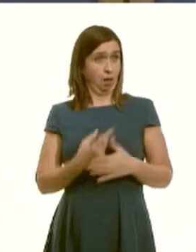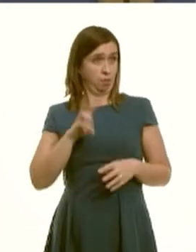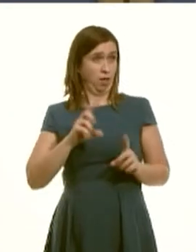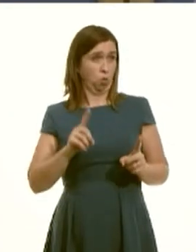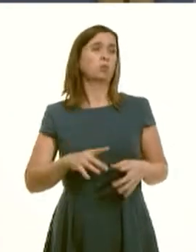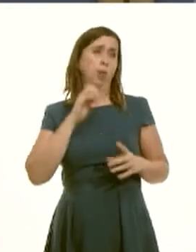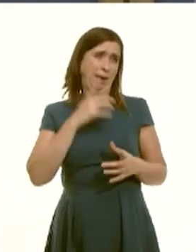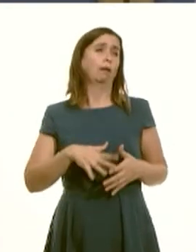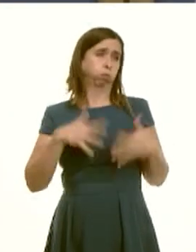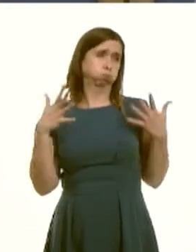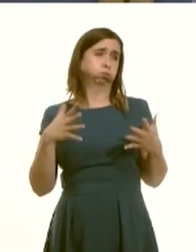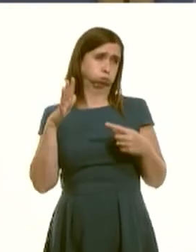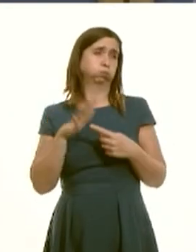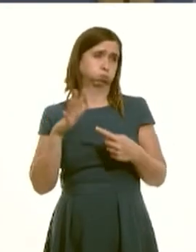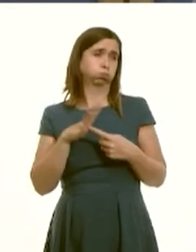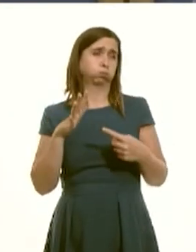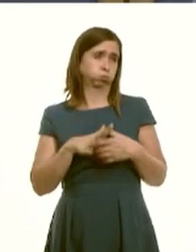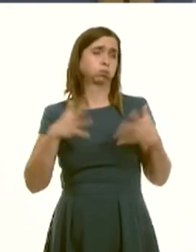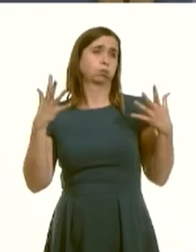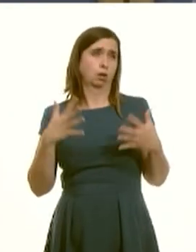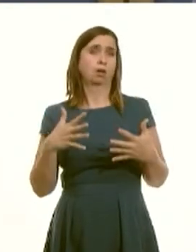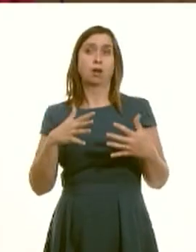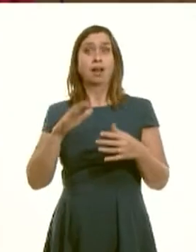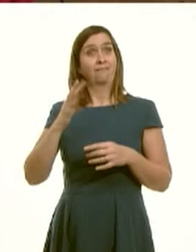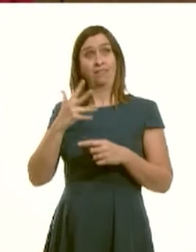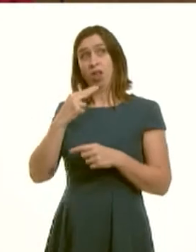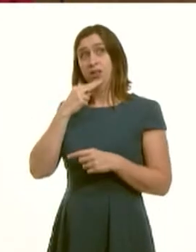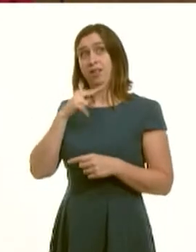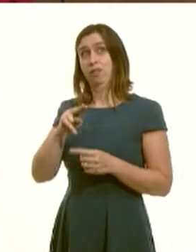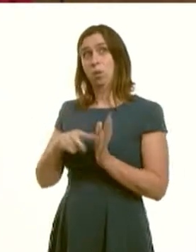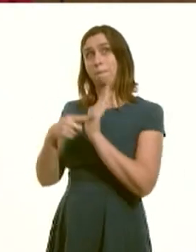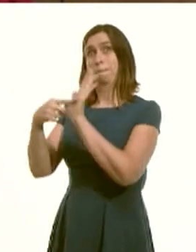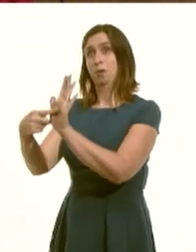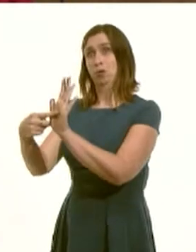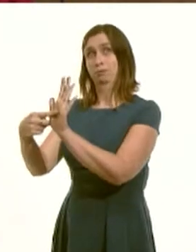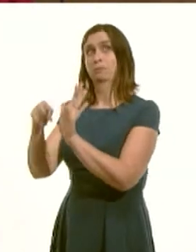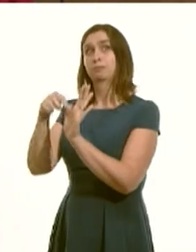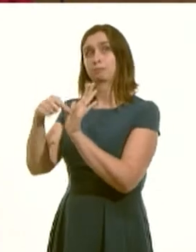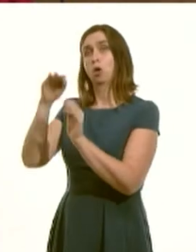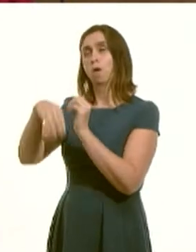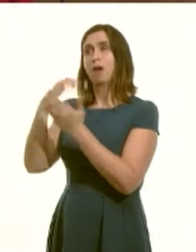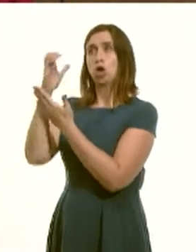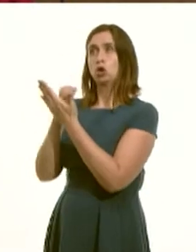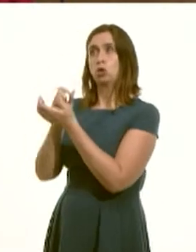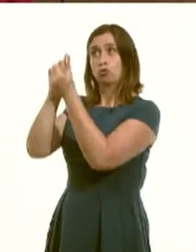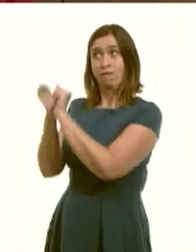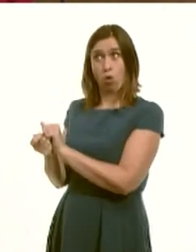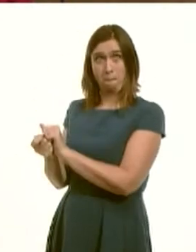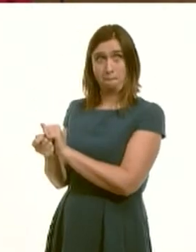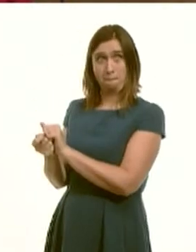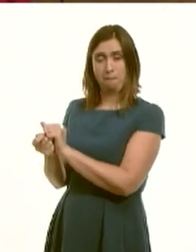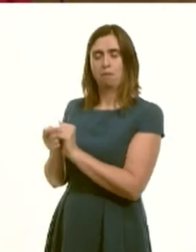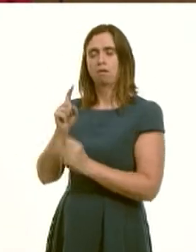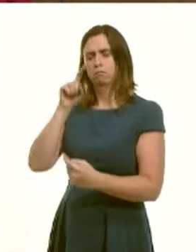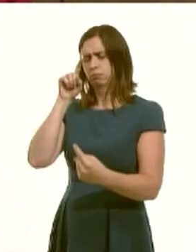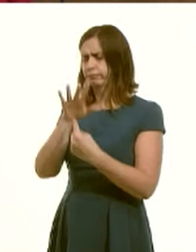used to the Member. Of course, there is a motion before us at 5 o'clock, roughly this afternoon, that deals with constitutional reform. But what is absolutely